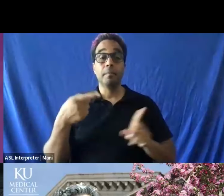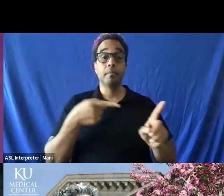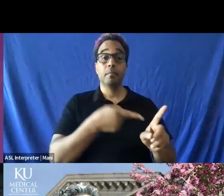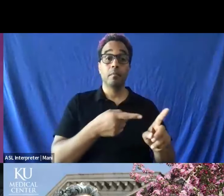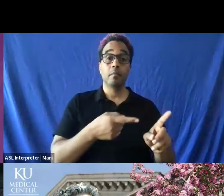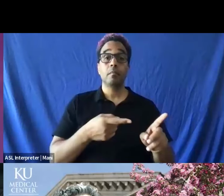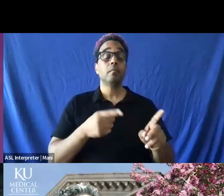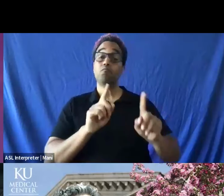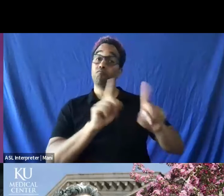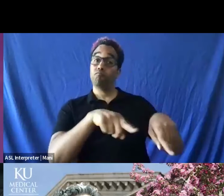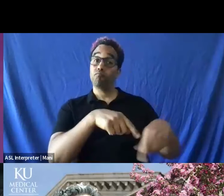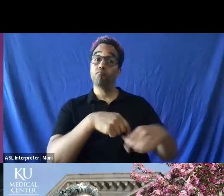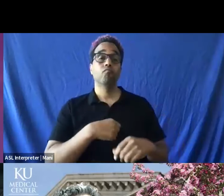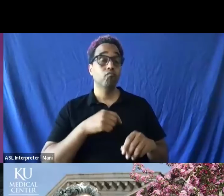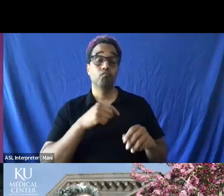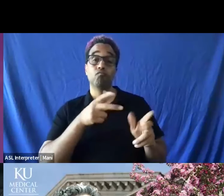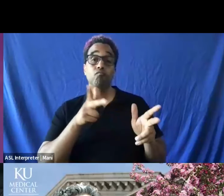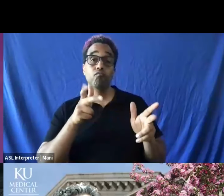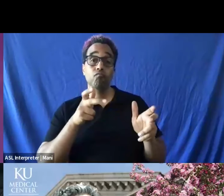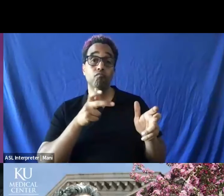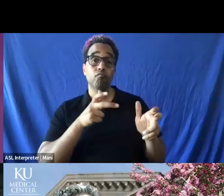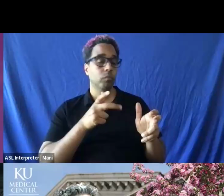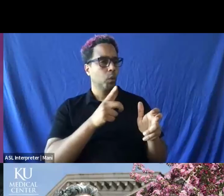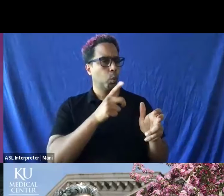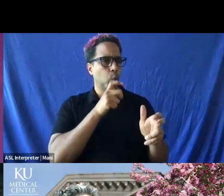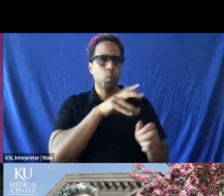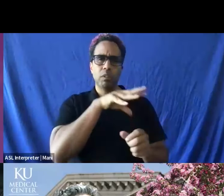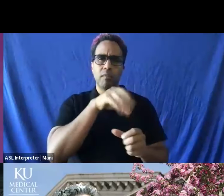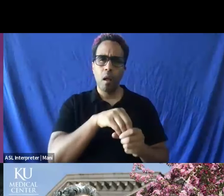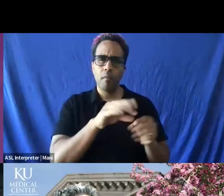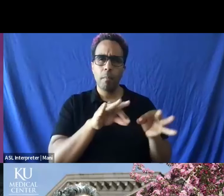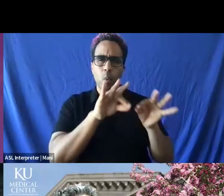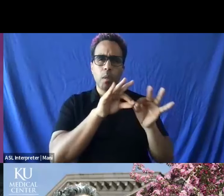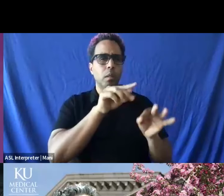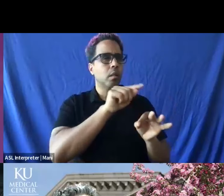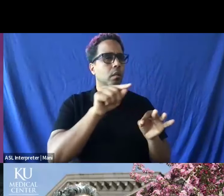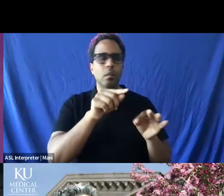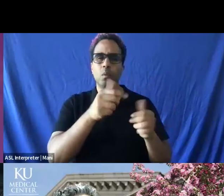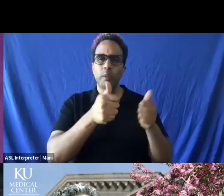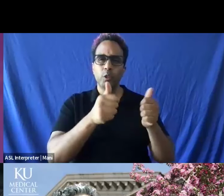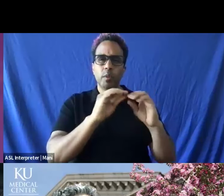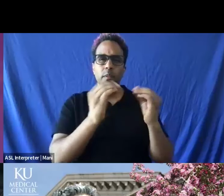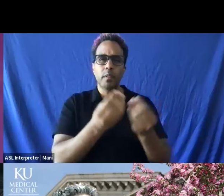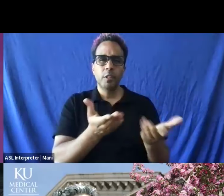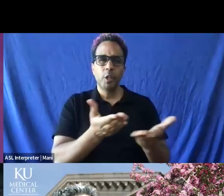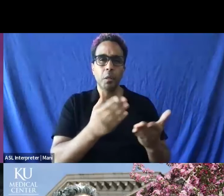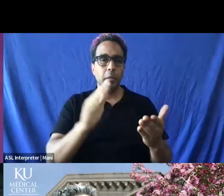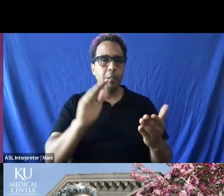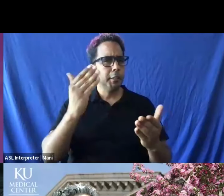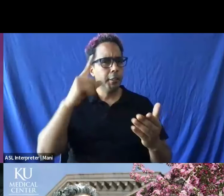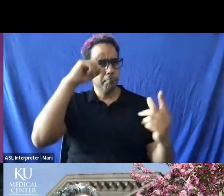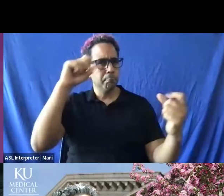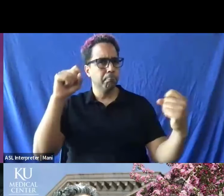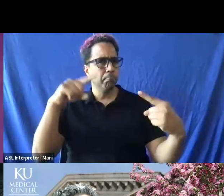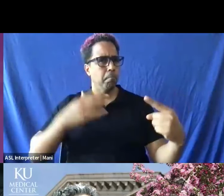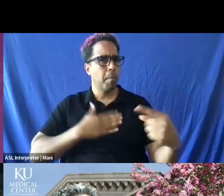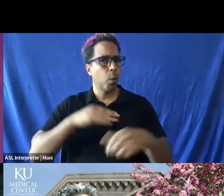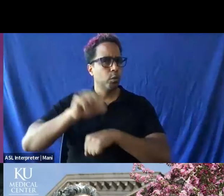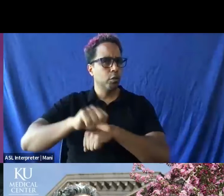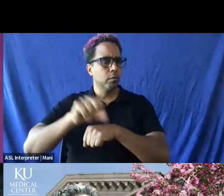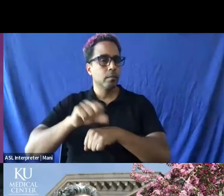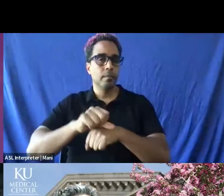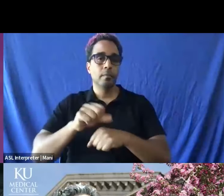understand who the players are and what the organizations that might be aligned with the sort of work that I'm doing and getting to